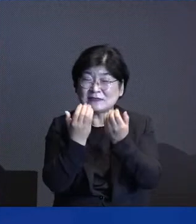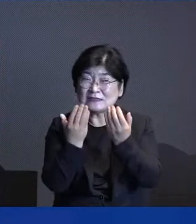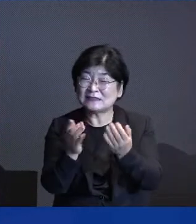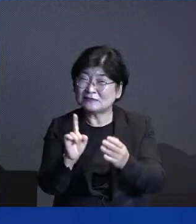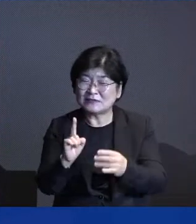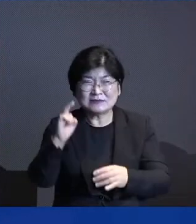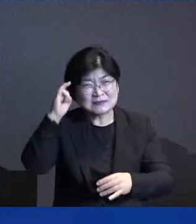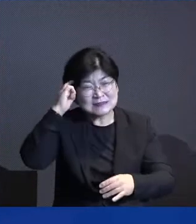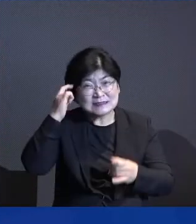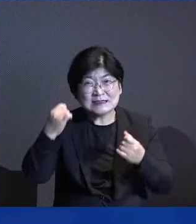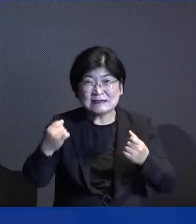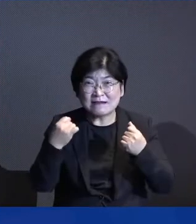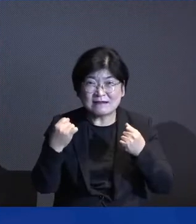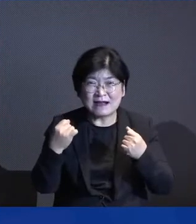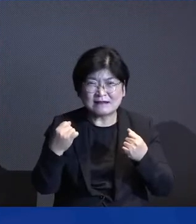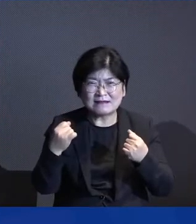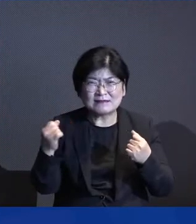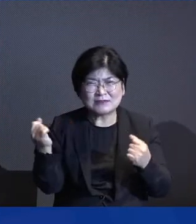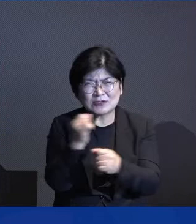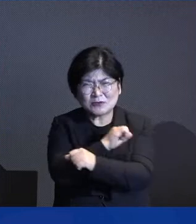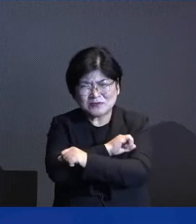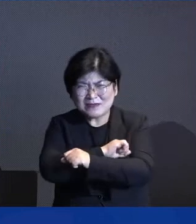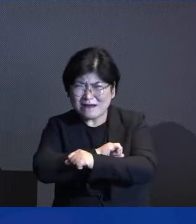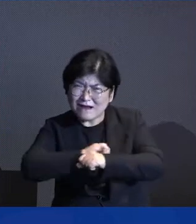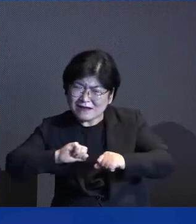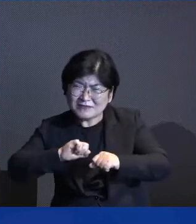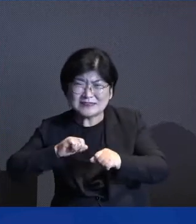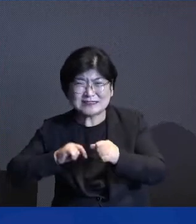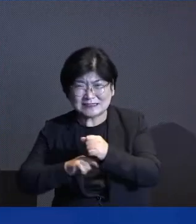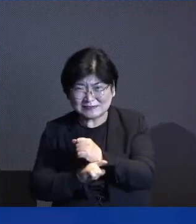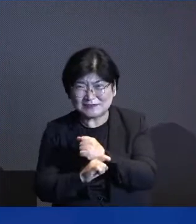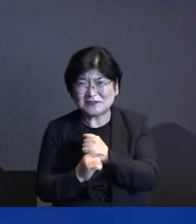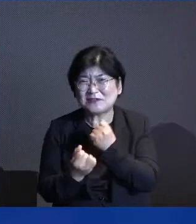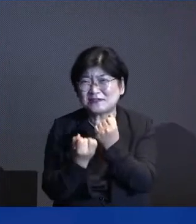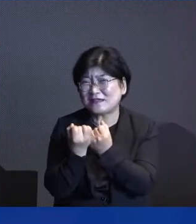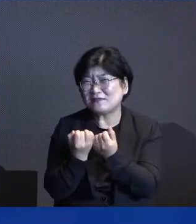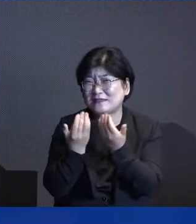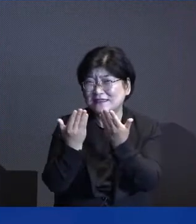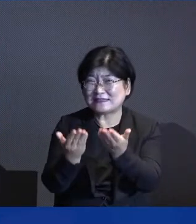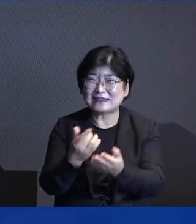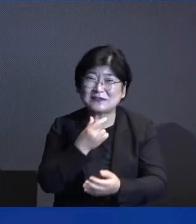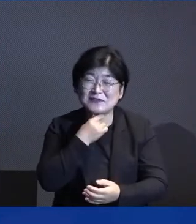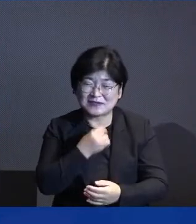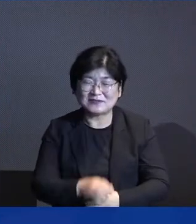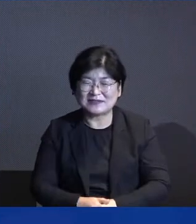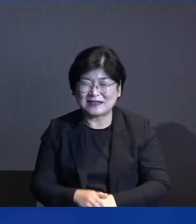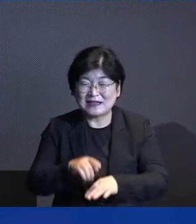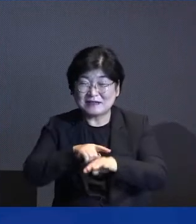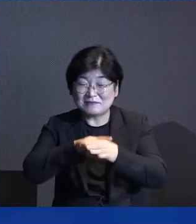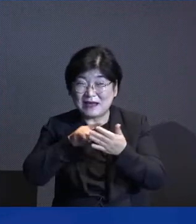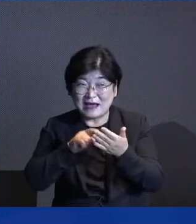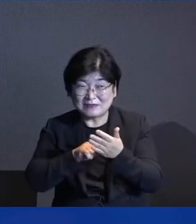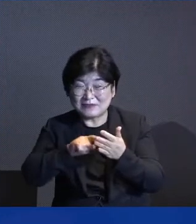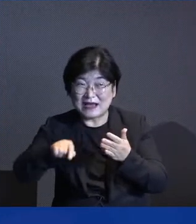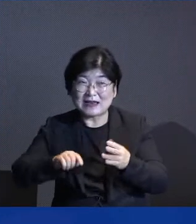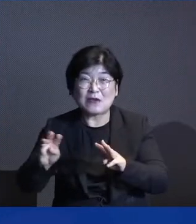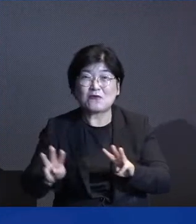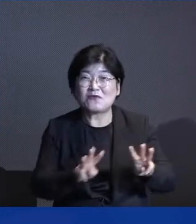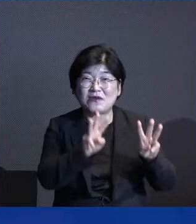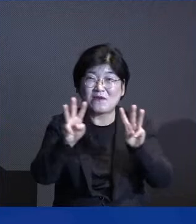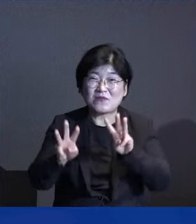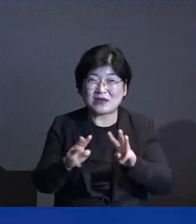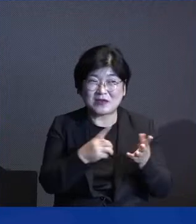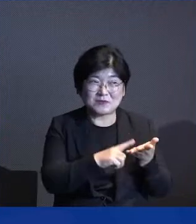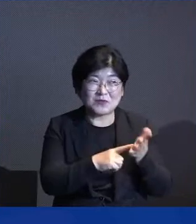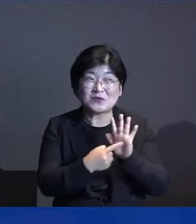broadened sense, so that I would be labeling it psychological well-being. Hope this works for you as well.